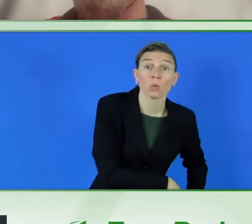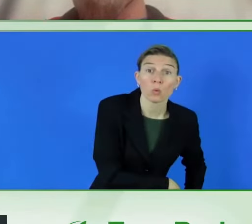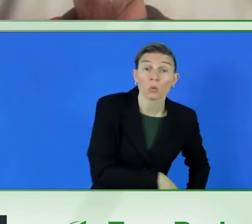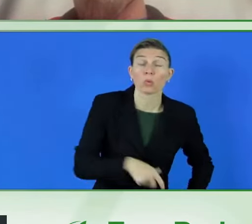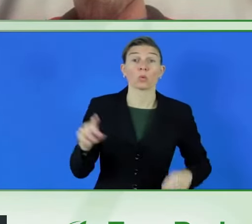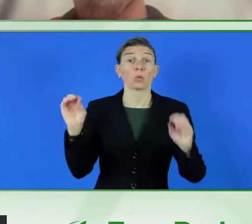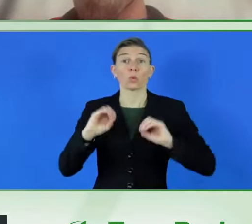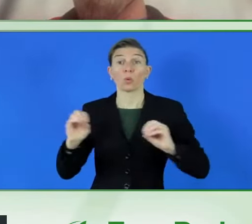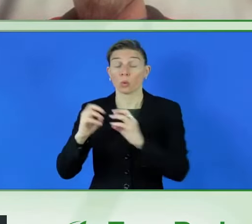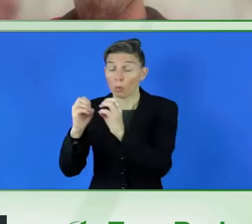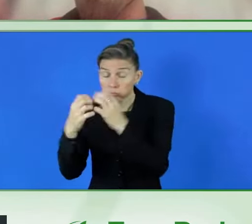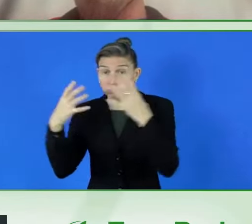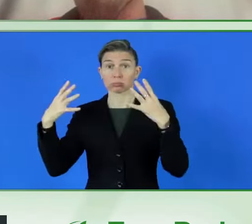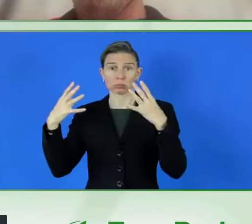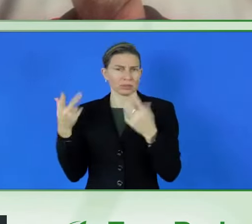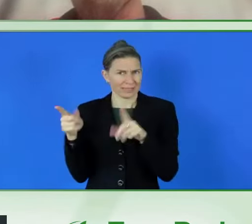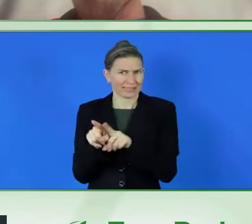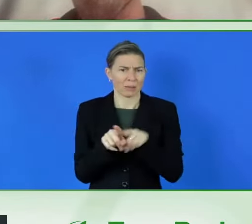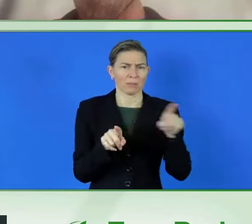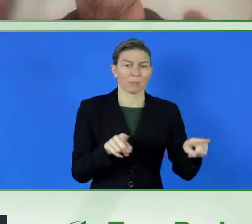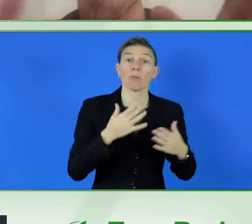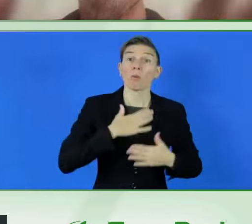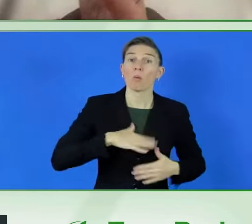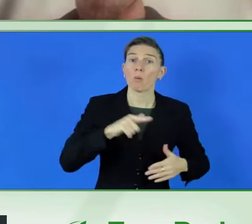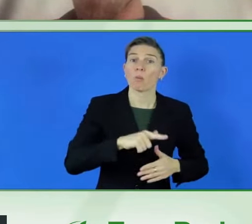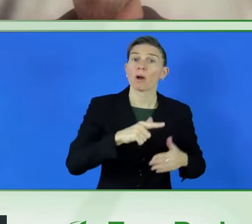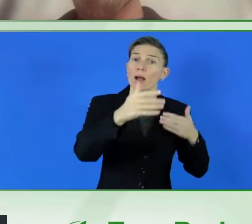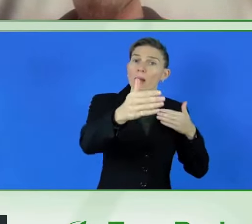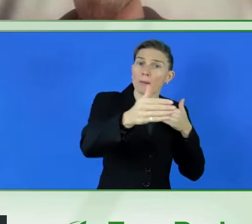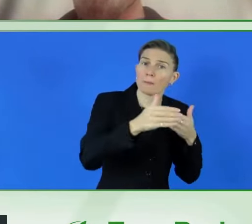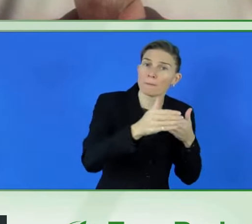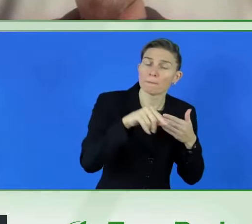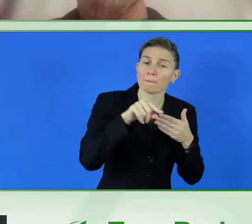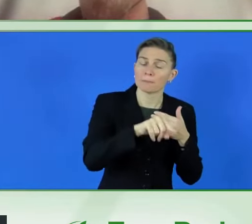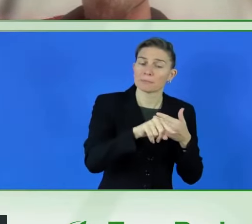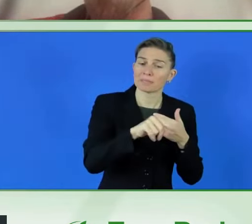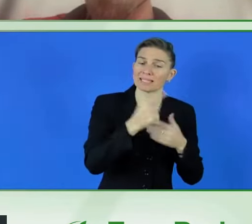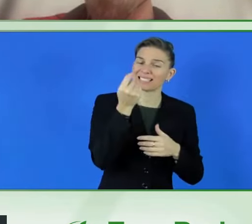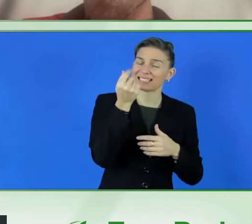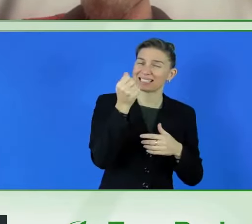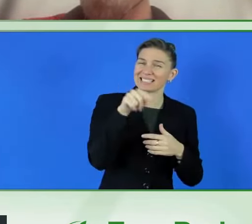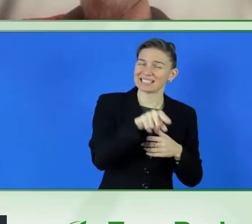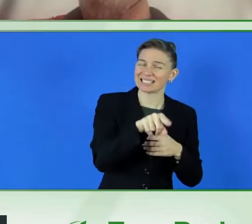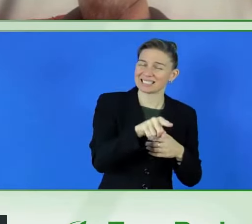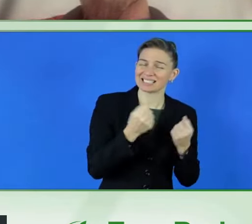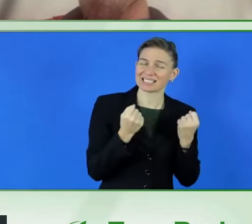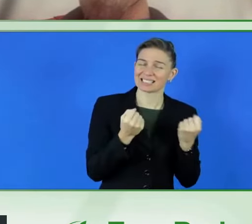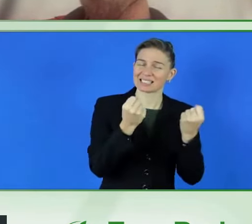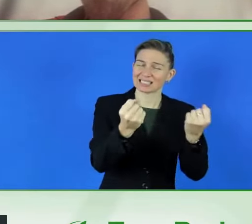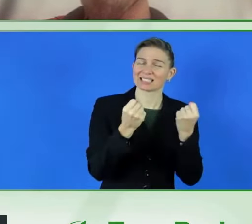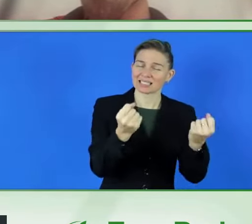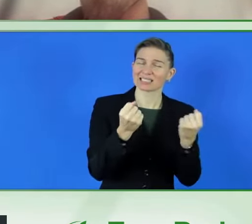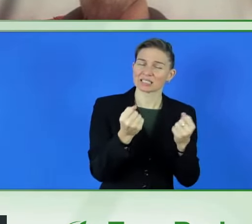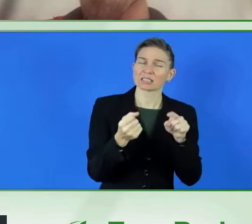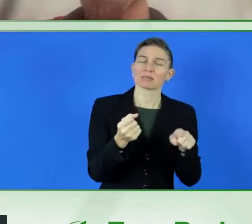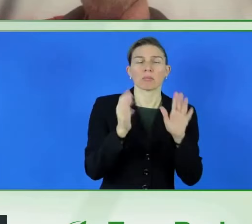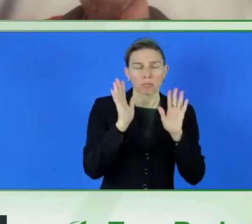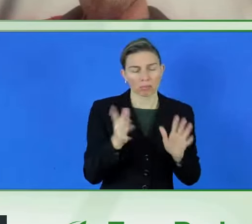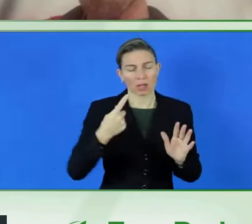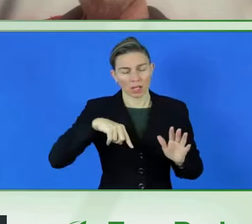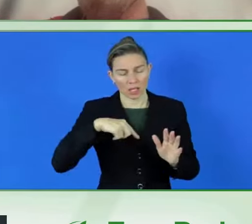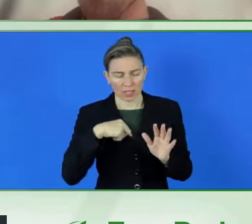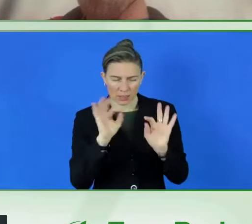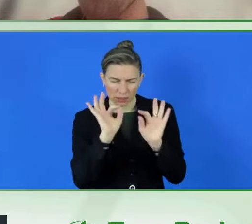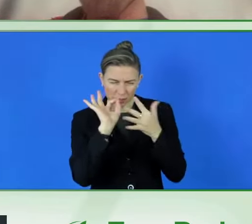to buy a minibus taxi for public use, it must be accessible. We'll lay down the specification, and then we need, first of all, the countries to come